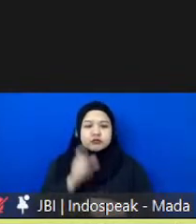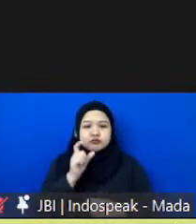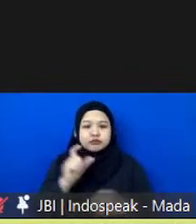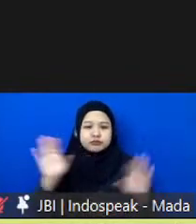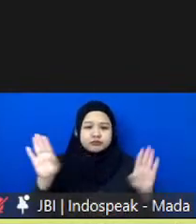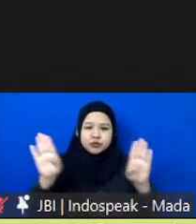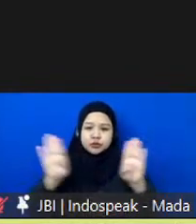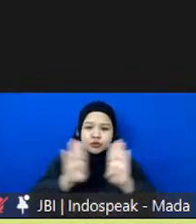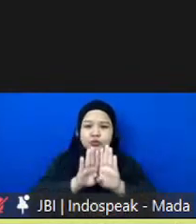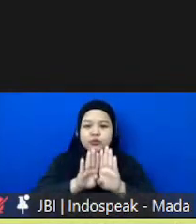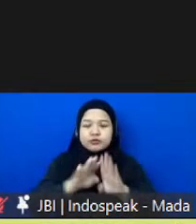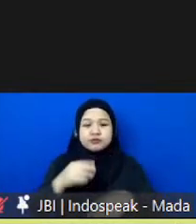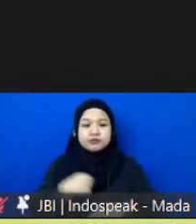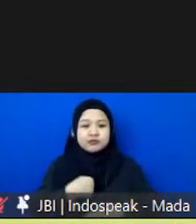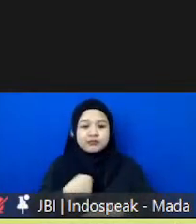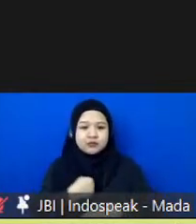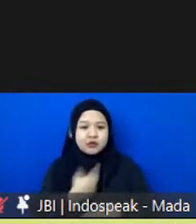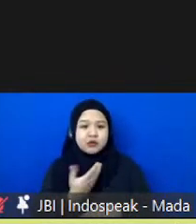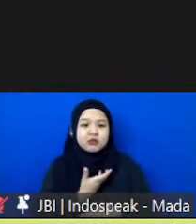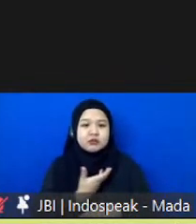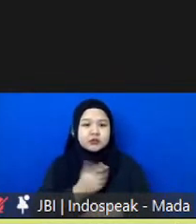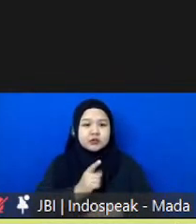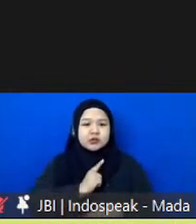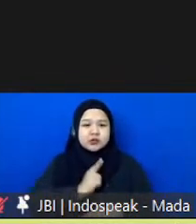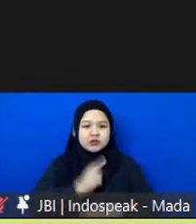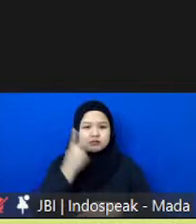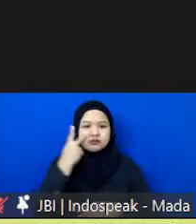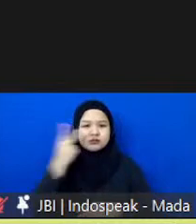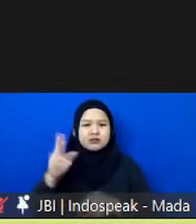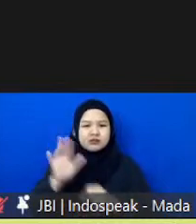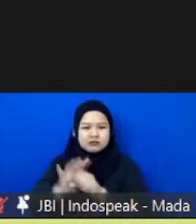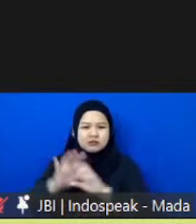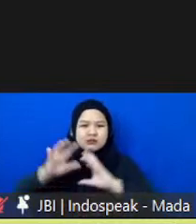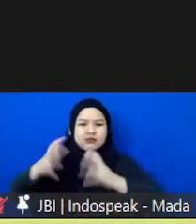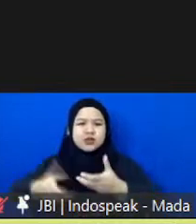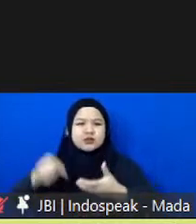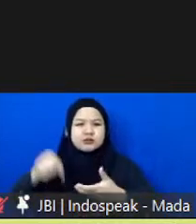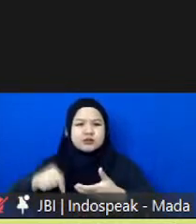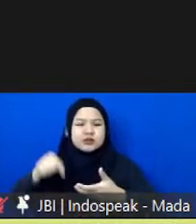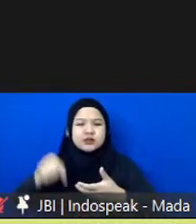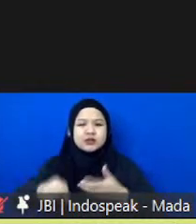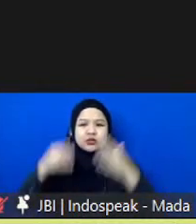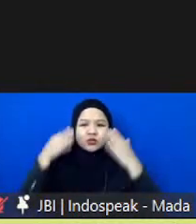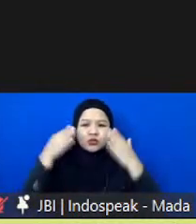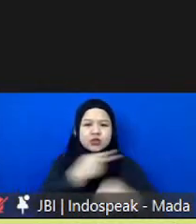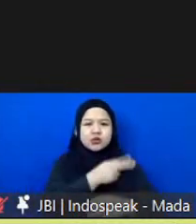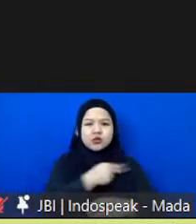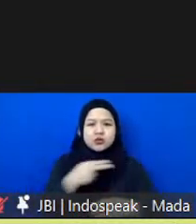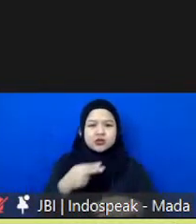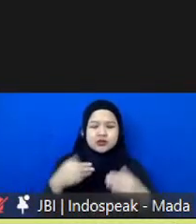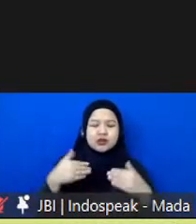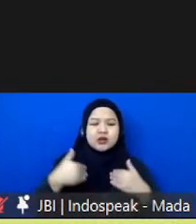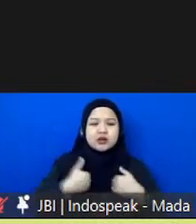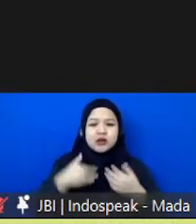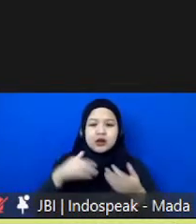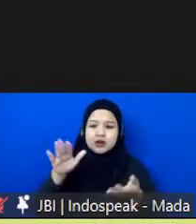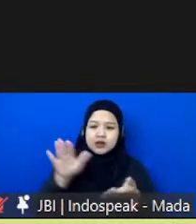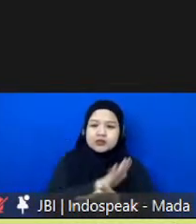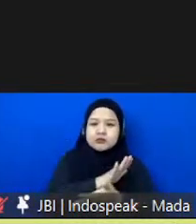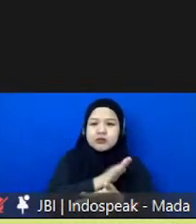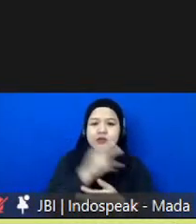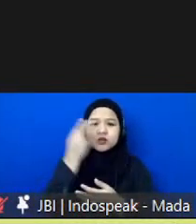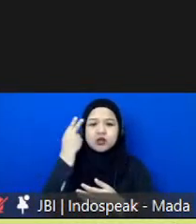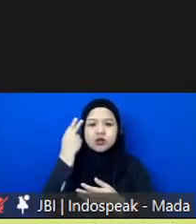and what it has highlighted and how Indonesia can use the opportunity to improve